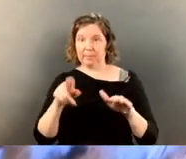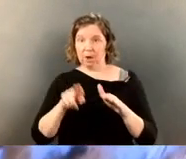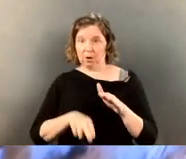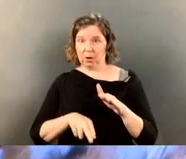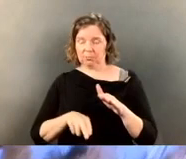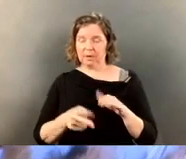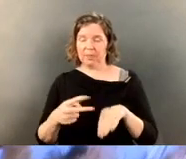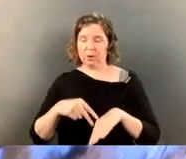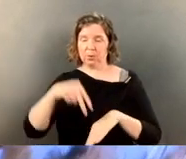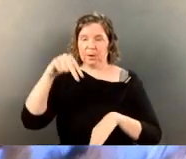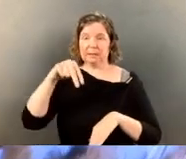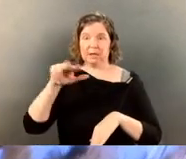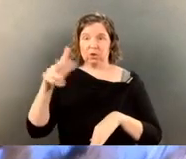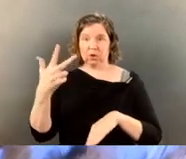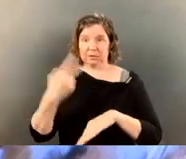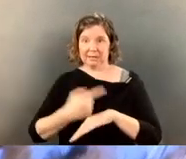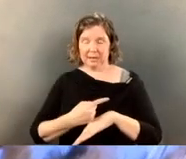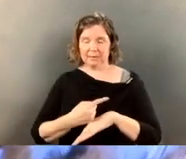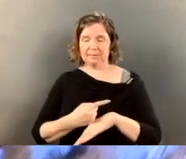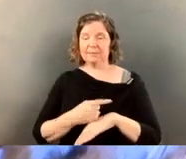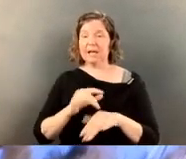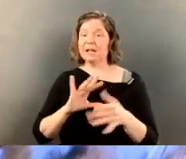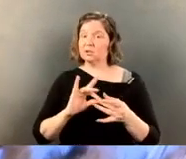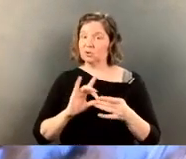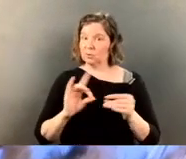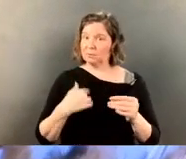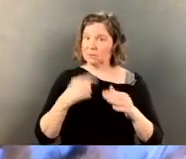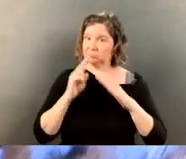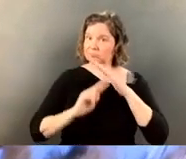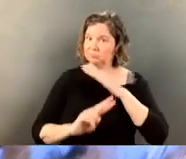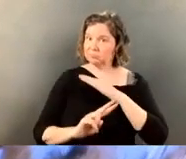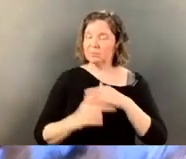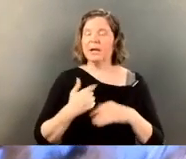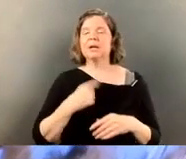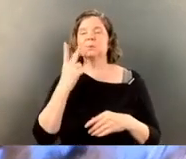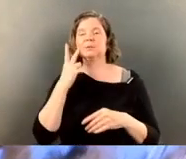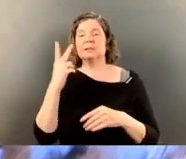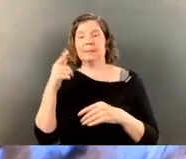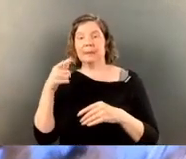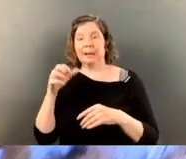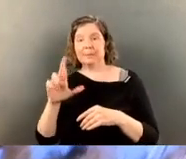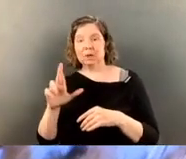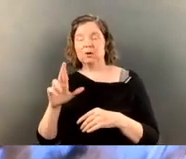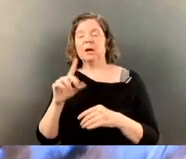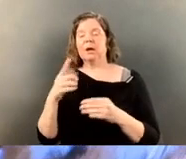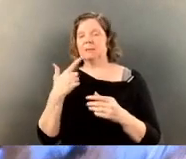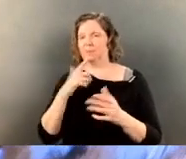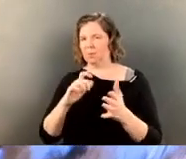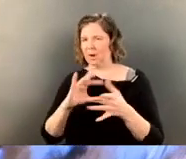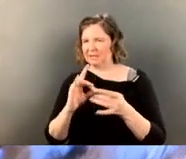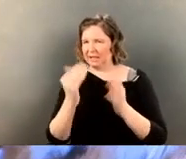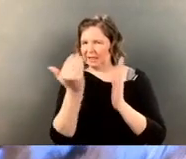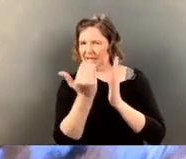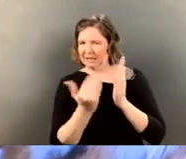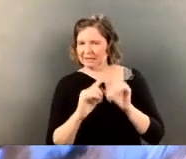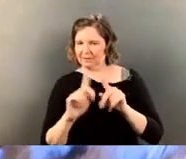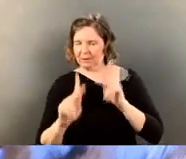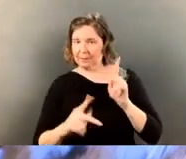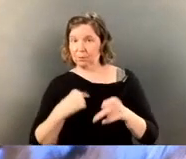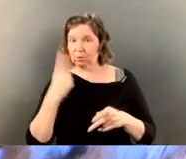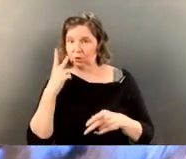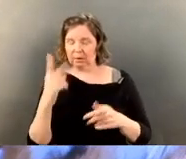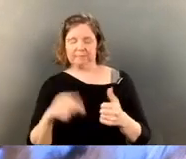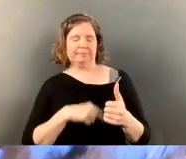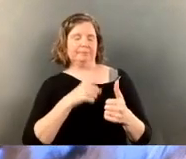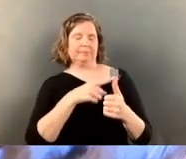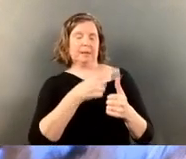was raised from the dead on the third day, just as the scriptures said. And he was seen by Peter." And watch it give us a list of all the people that saw Jesus.